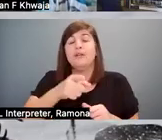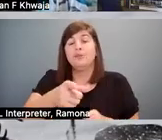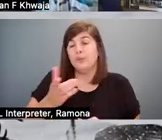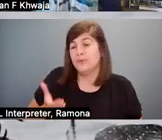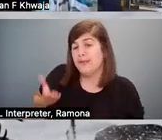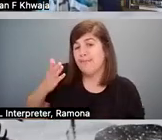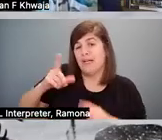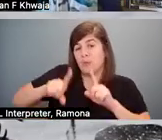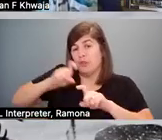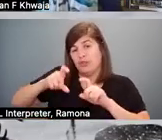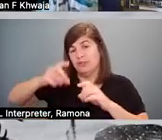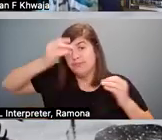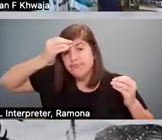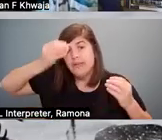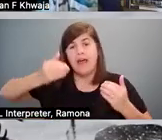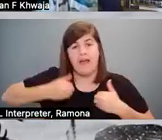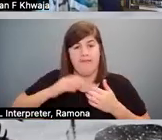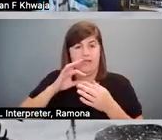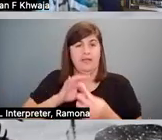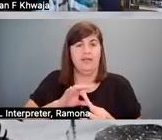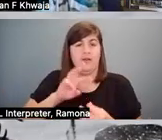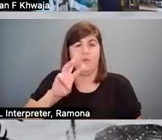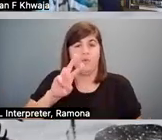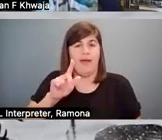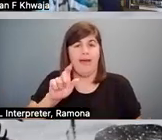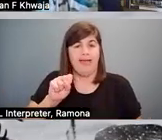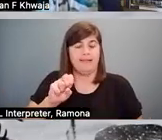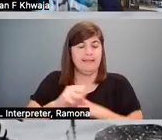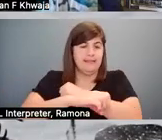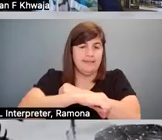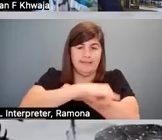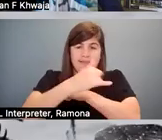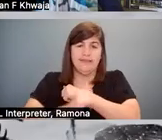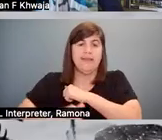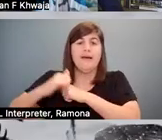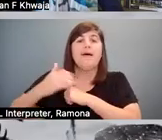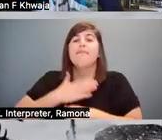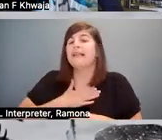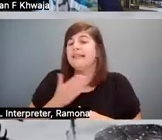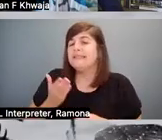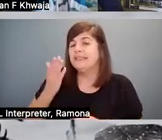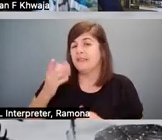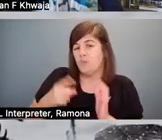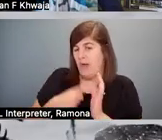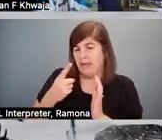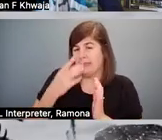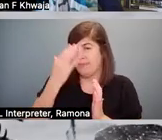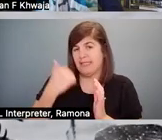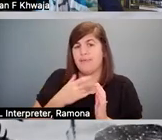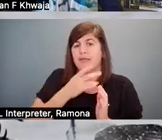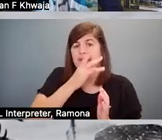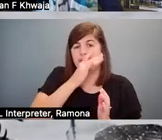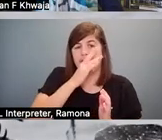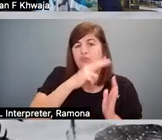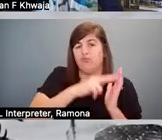of the questions that you have about whales using the Q&A format. Please only submit your questions once because I'll be reading through all of them as